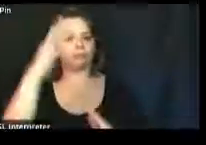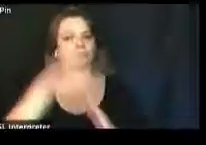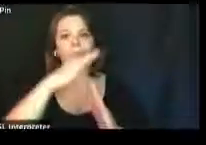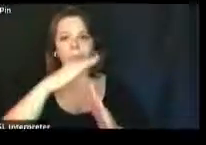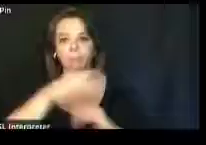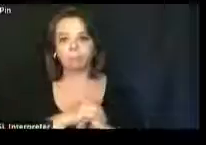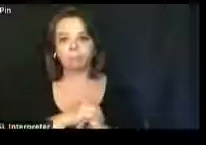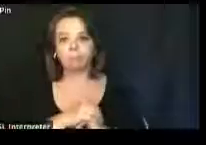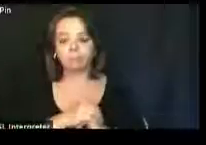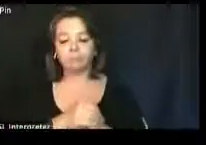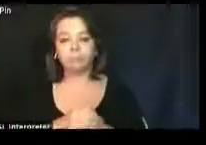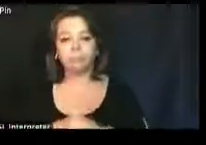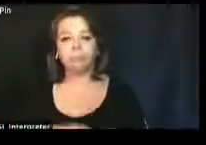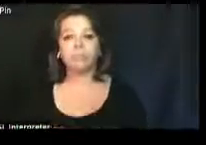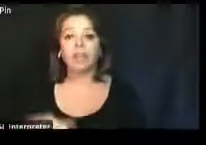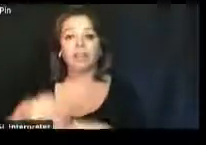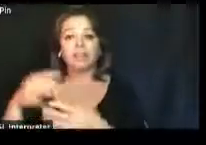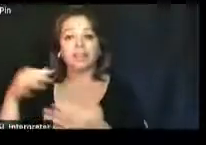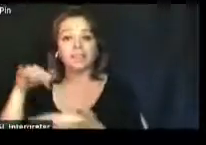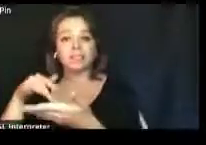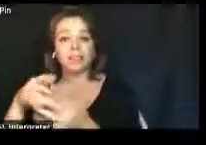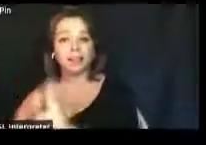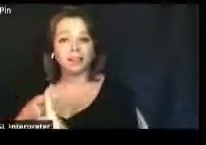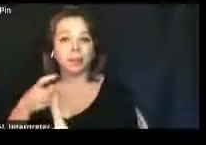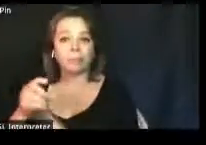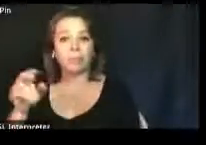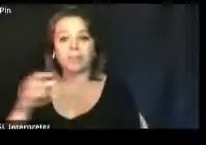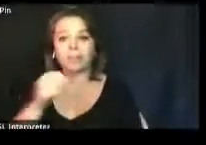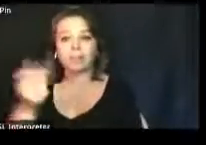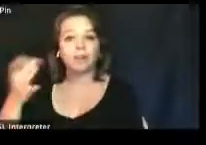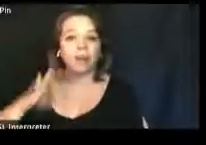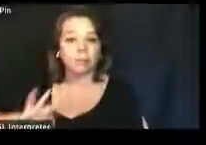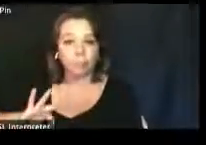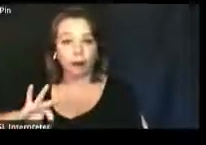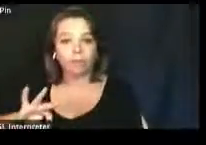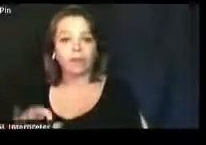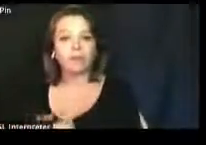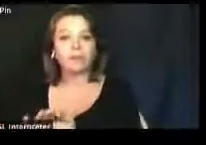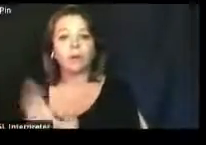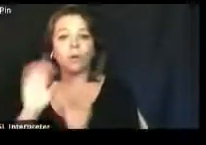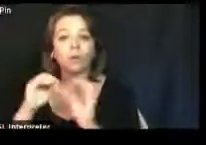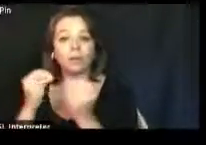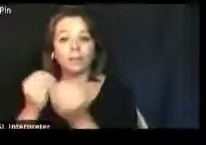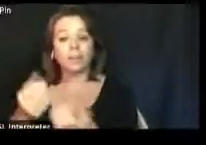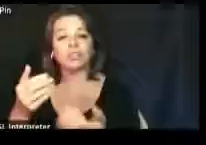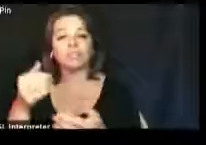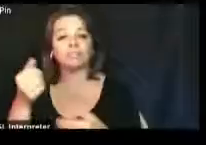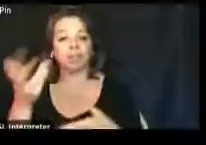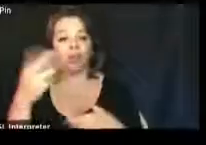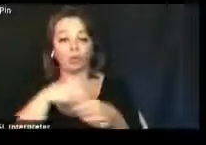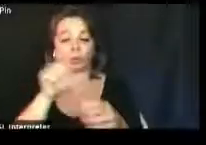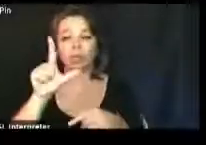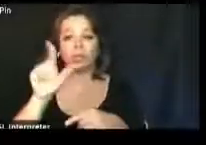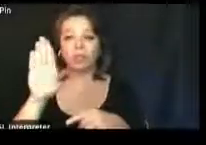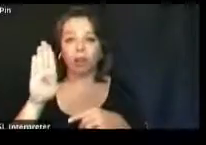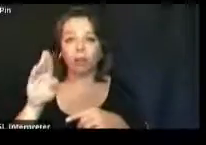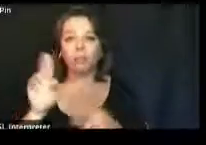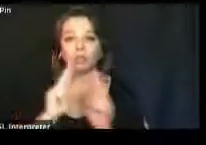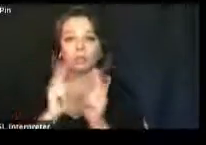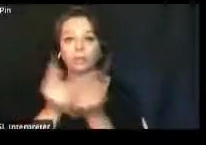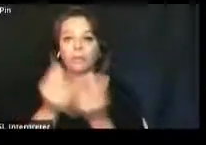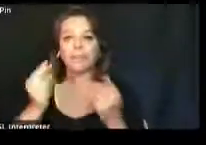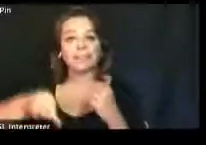Study by the nonprofit Patel for Kids organizations lists Long Beach Unified among 5 of the world's highest performing school